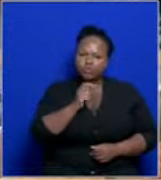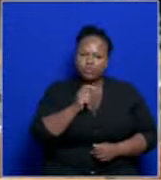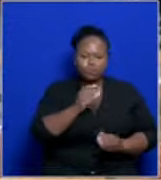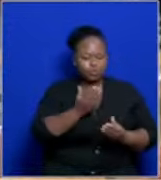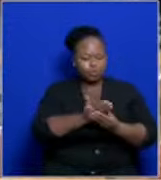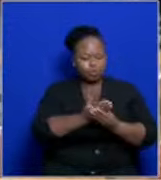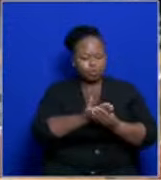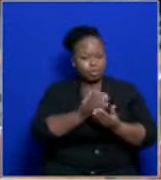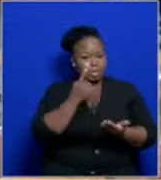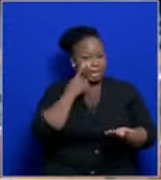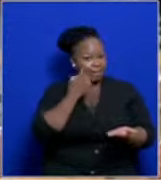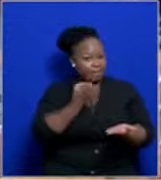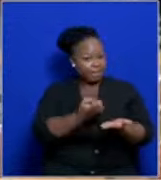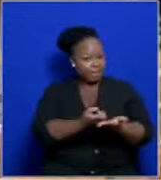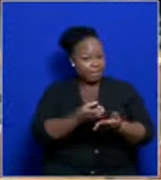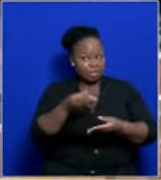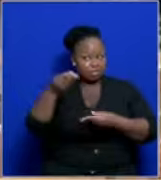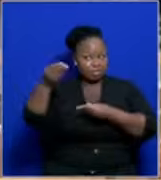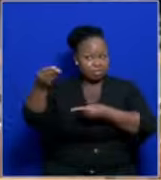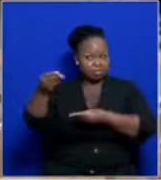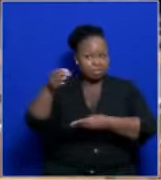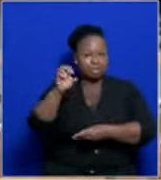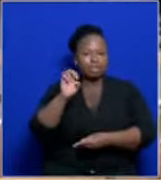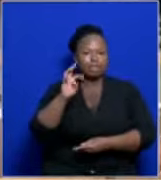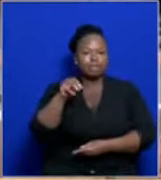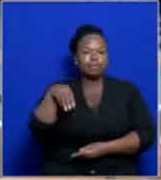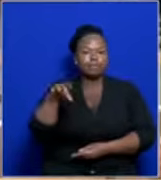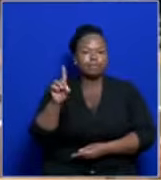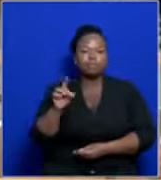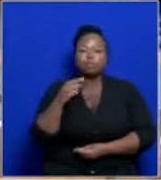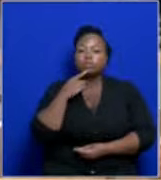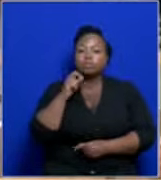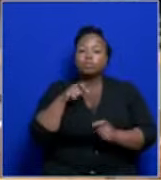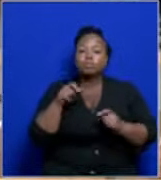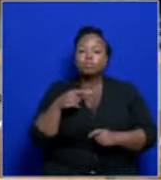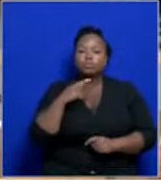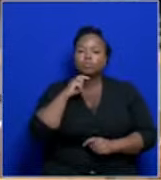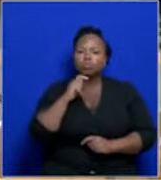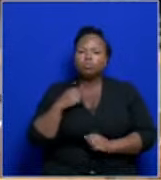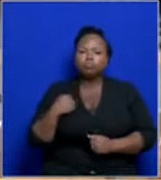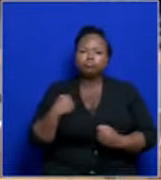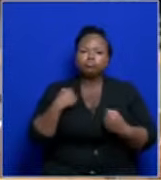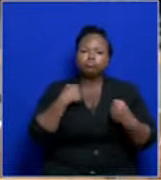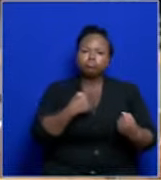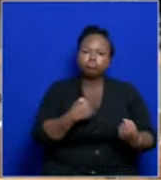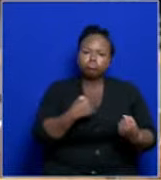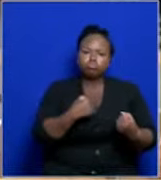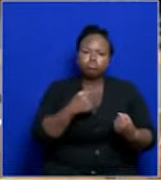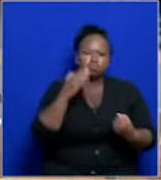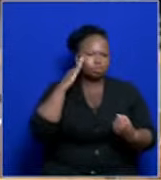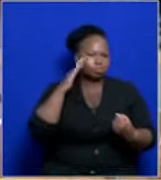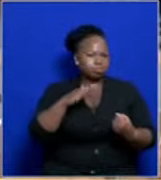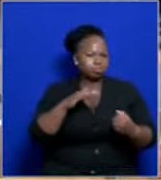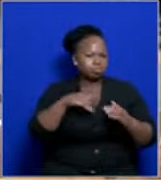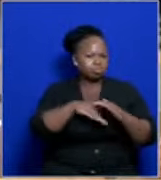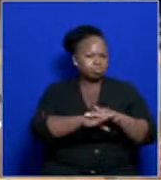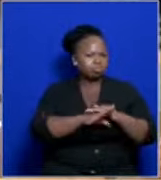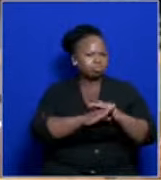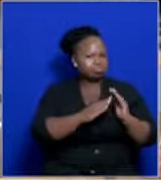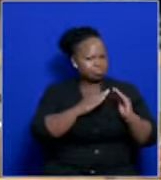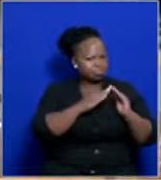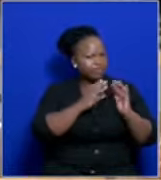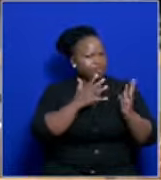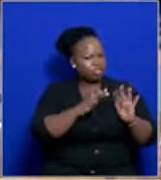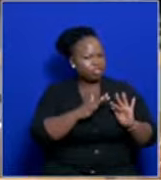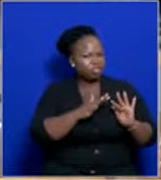to EMPD that these people did drive to the residential property, and in fact they got